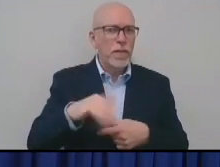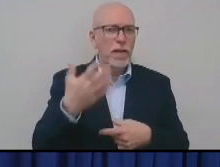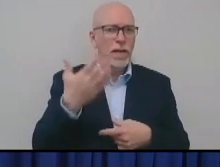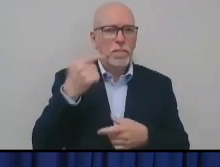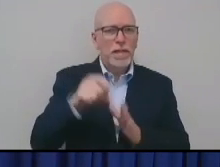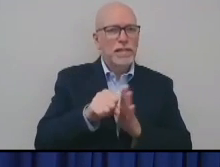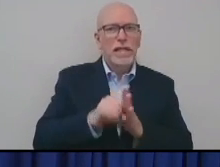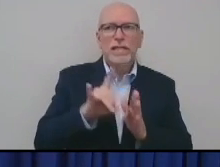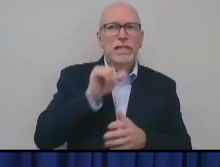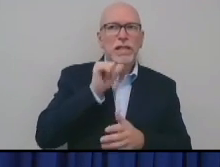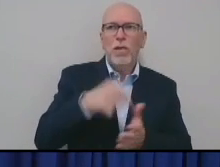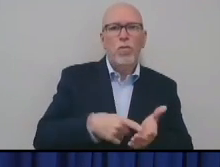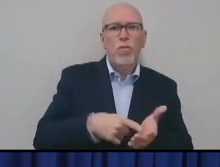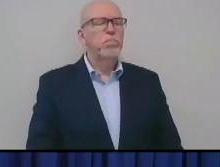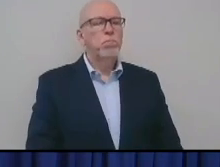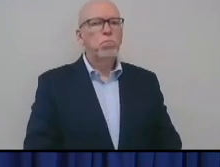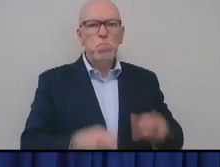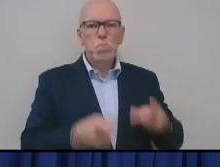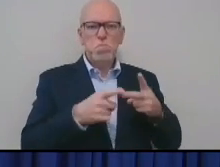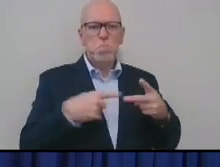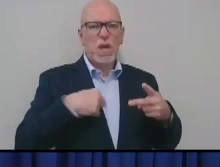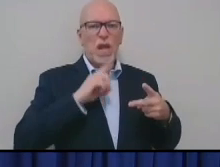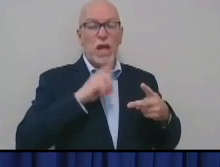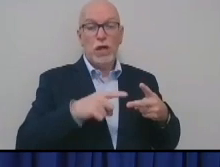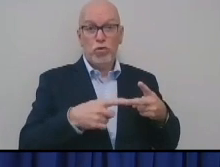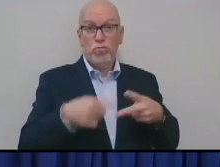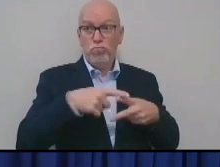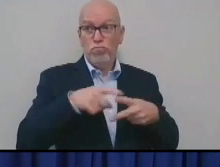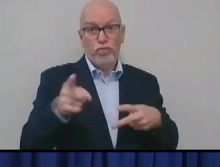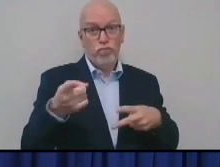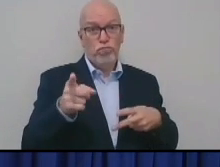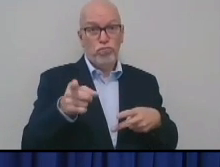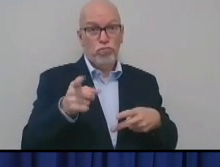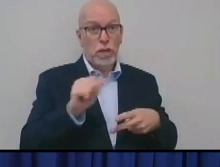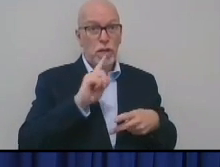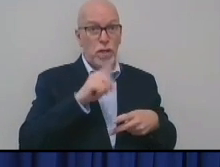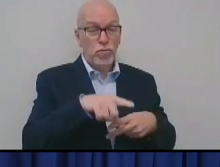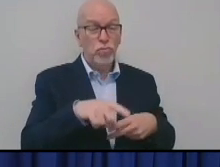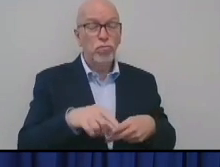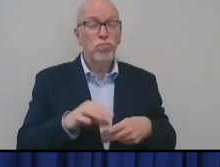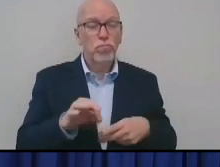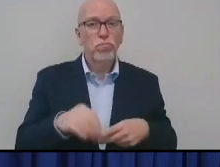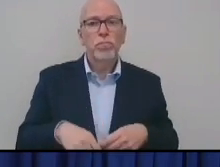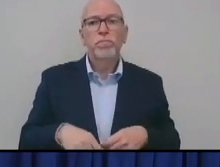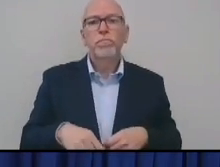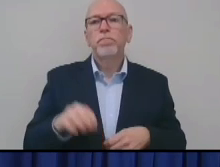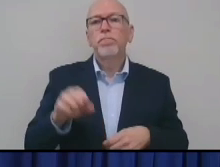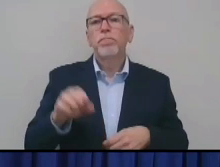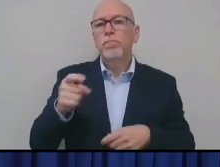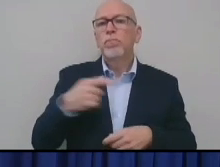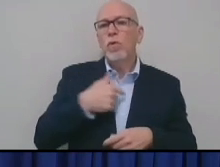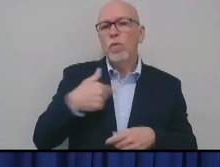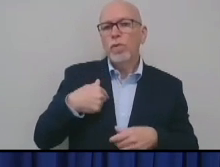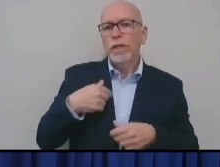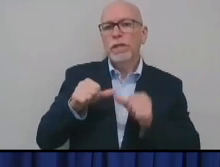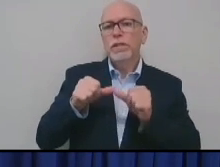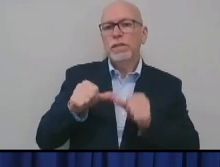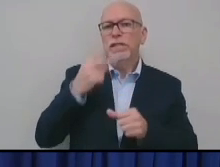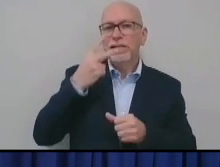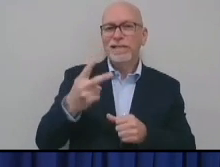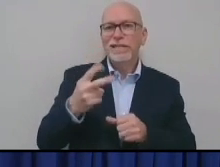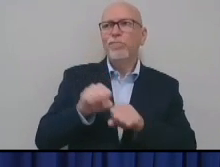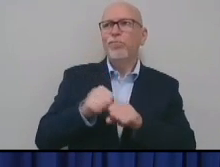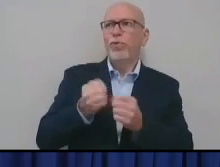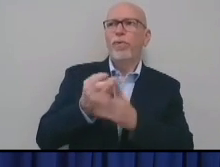not require that, did not choose to. If you want to do the first one. About the breakthrough cases. So we continue to see breakthrough cases, very,